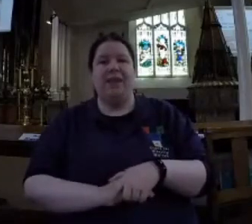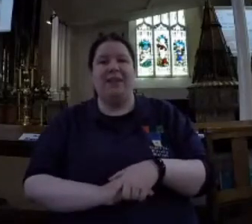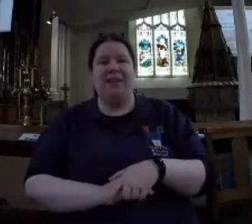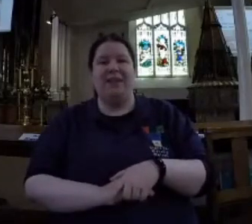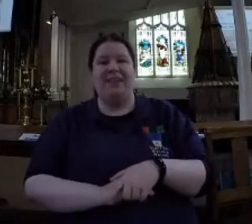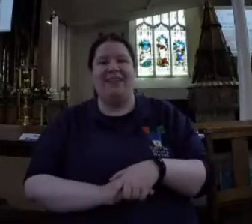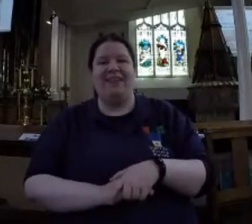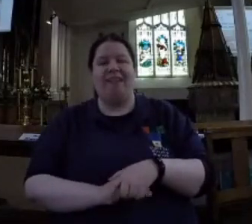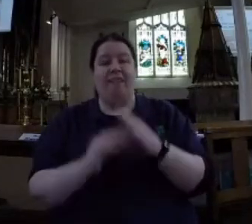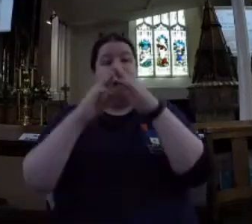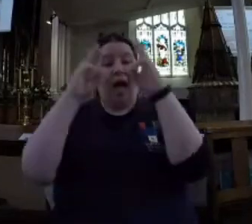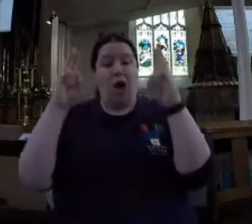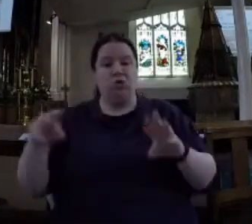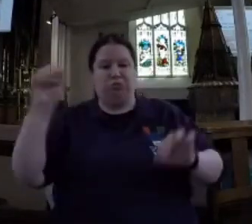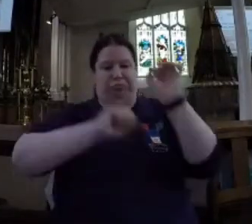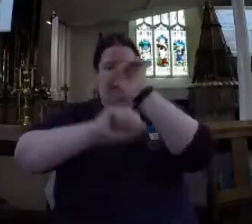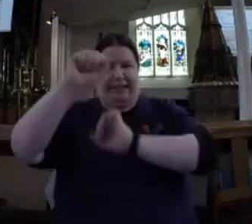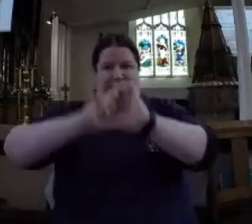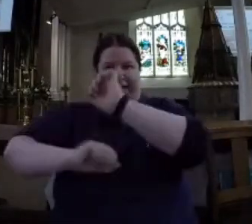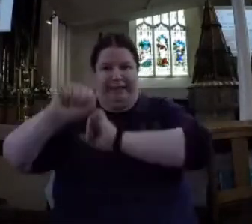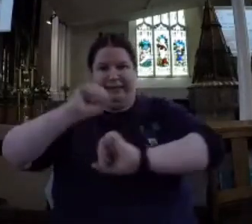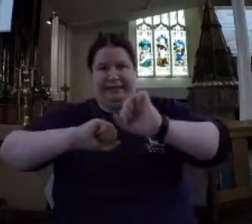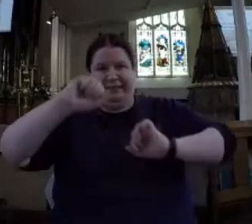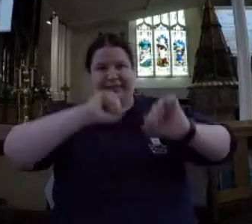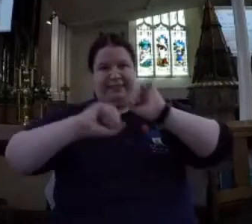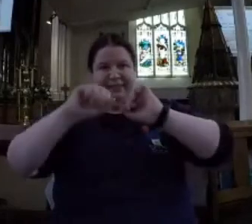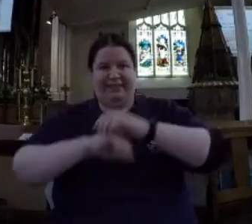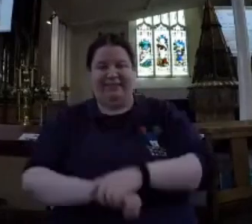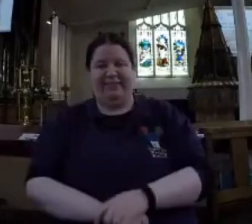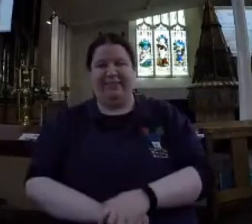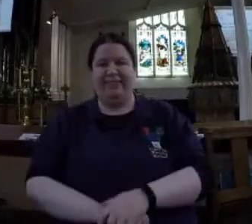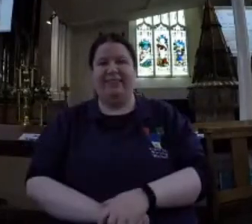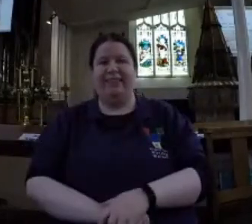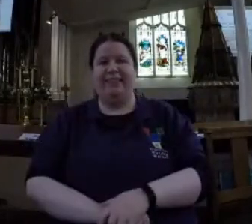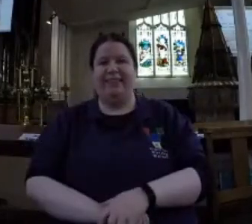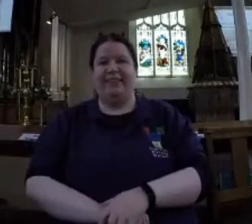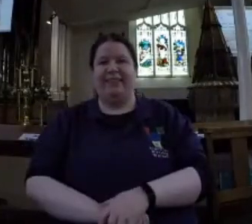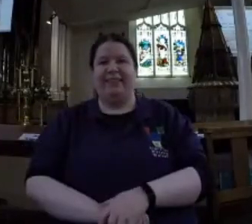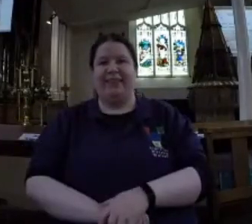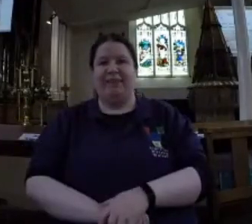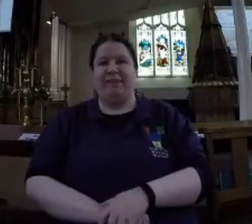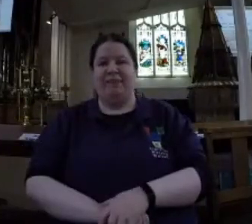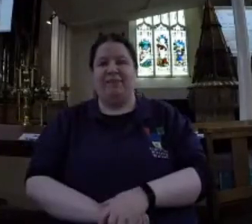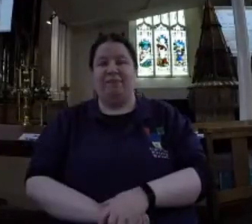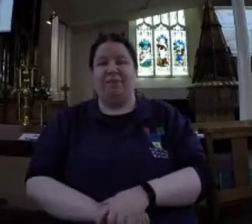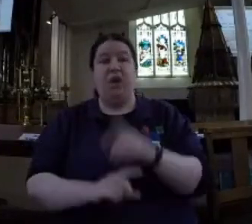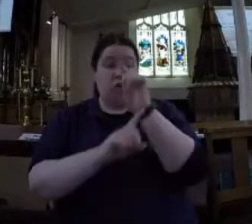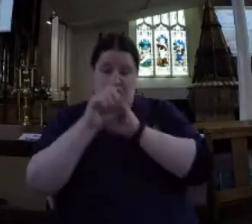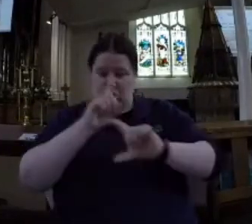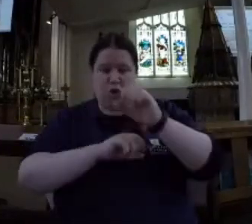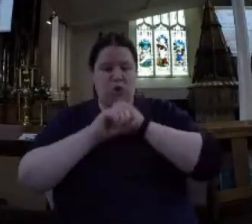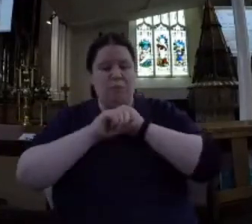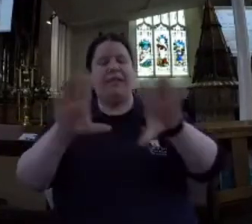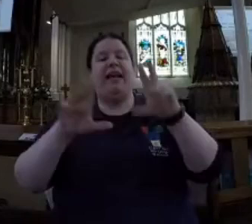Cleaning the house. social media again.